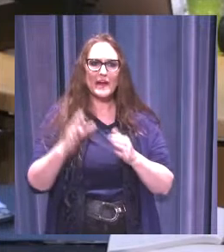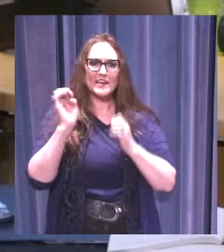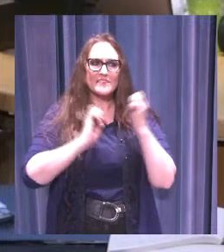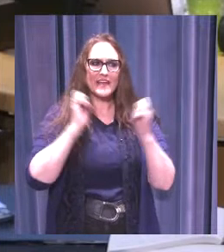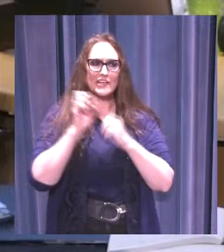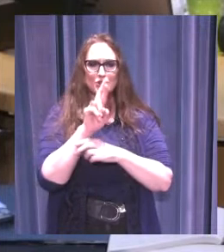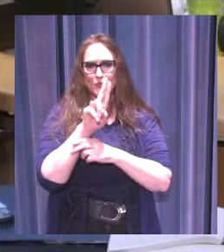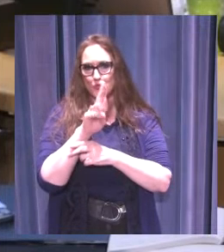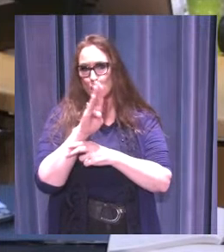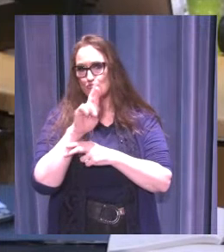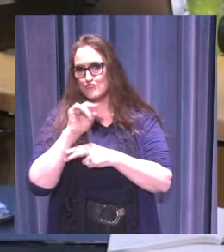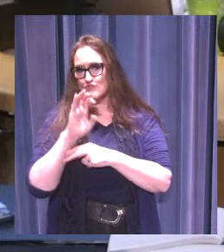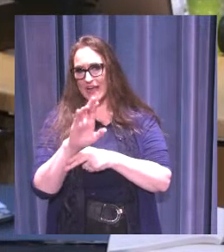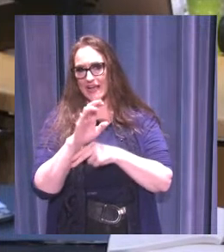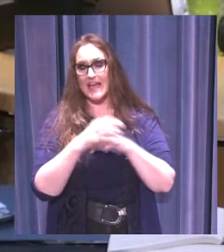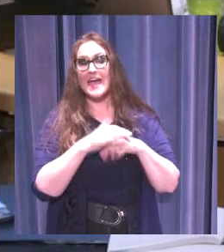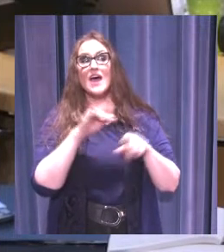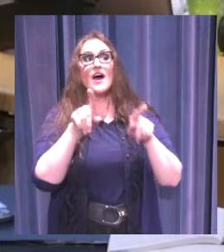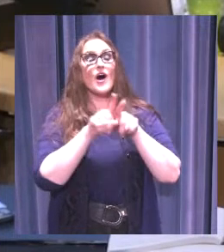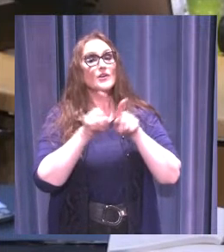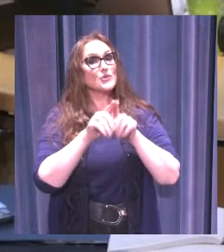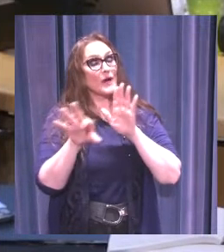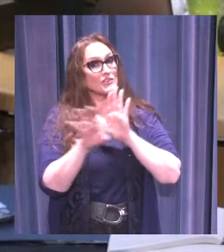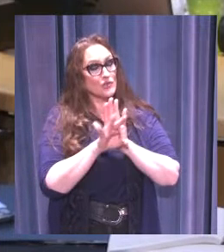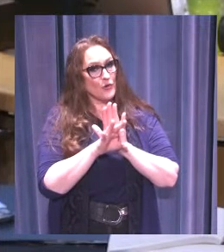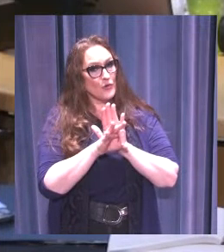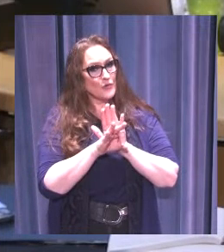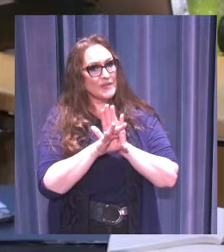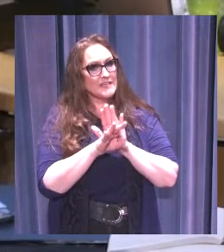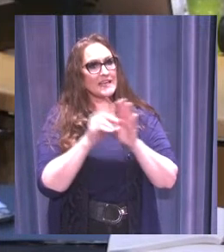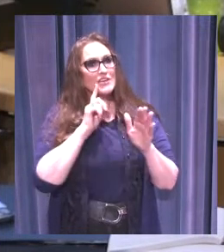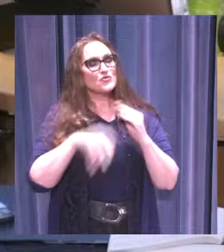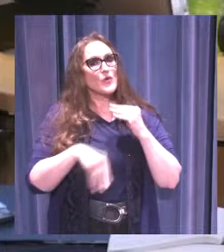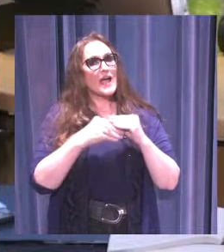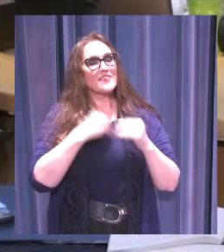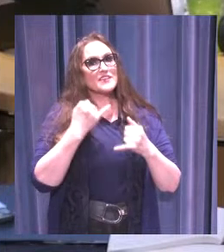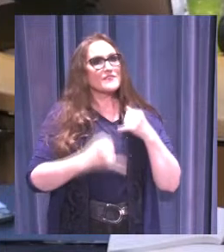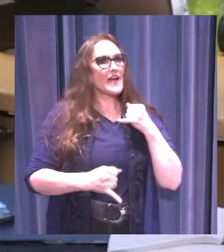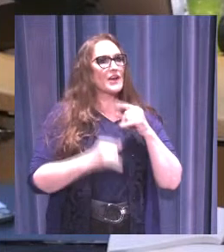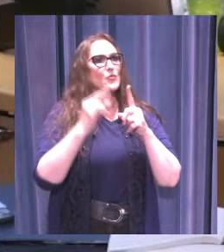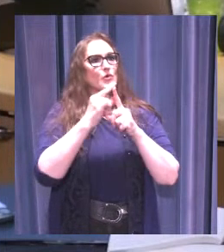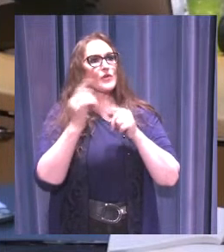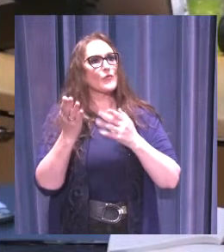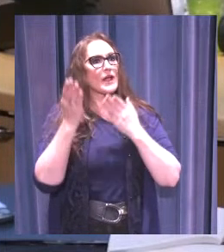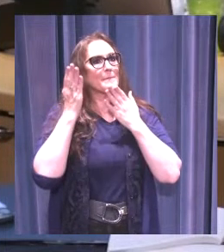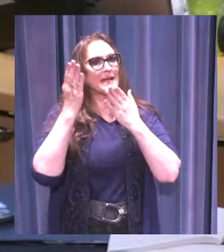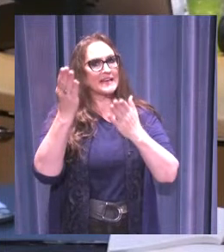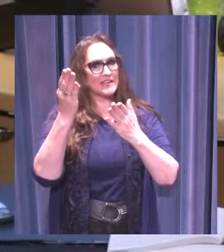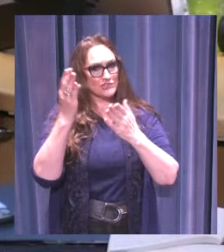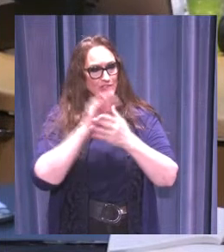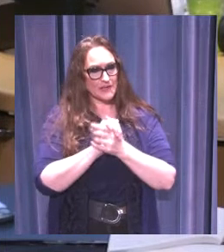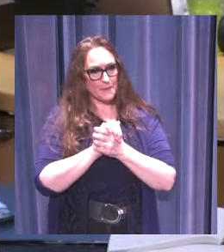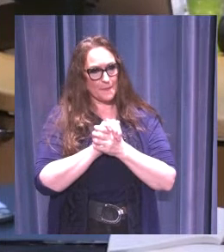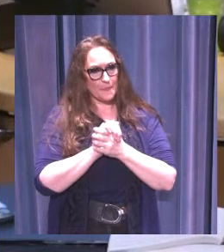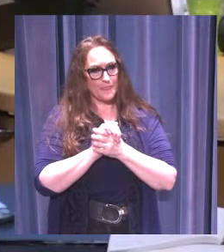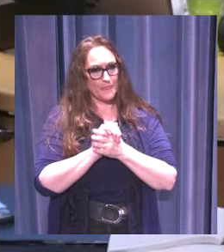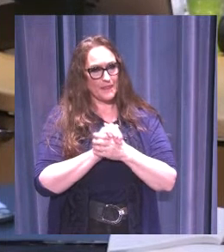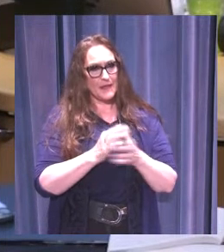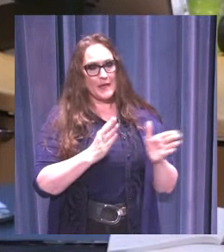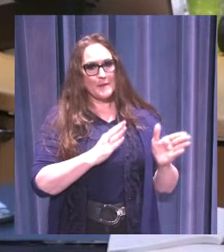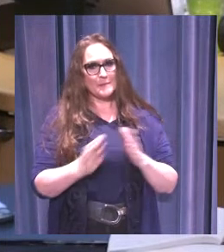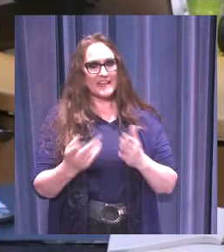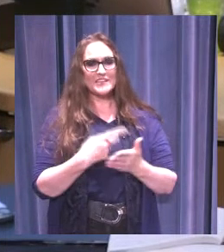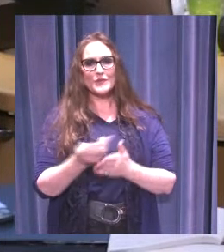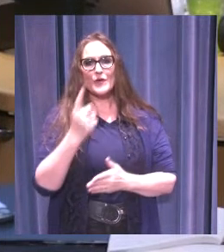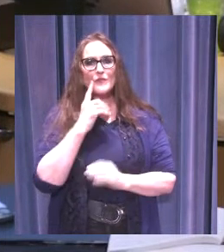rubric. And I also choose to add this final word of recommendation. Plans fail for